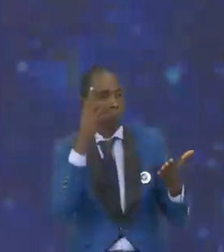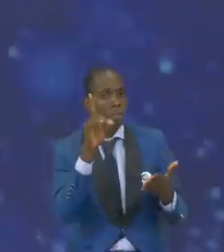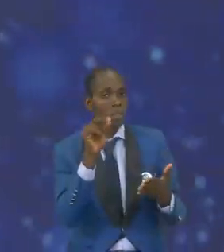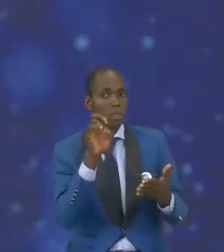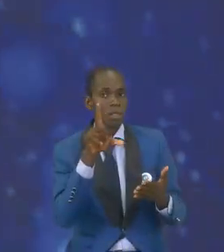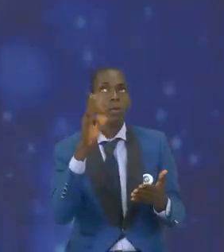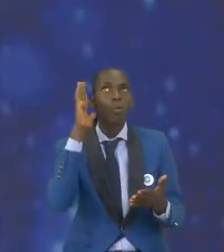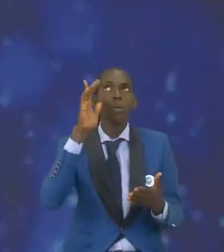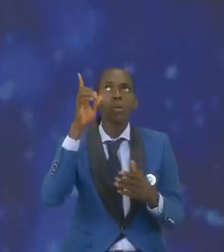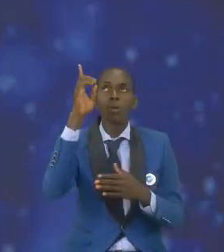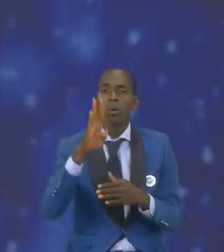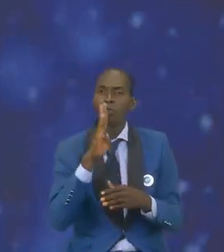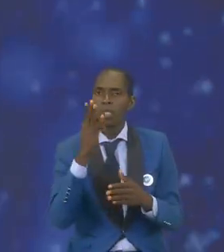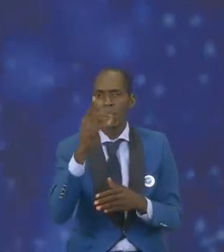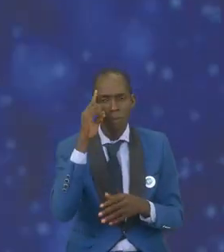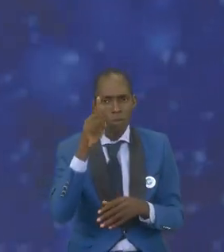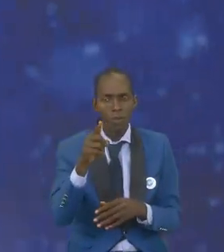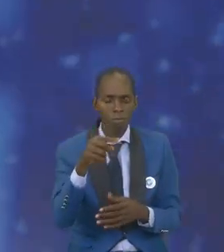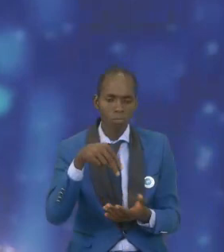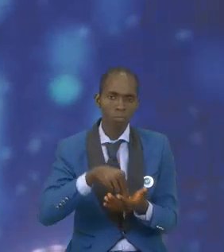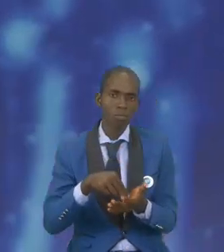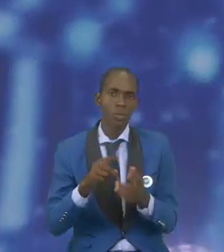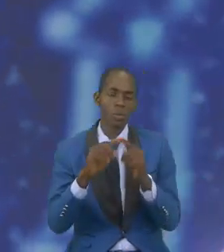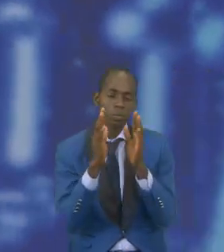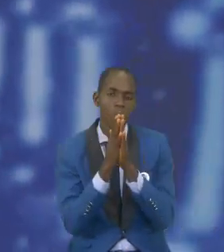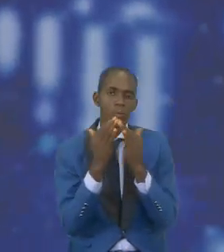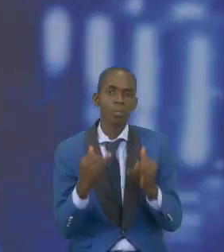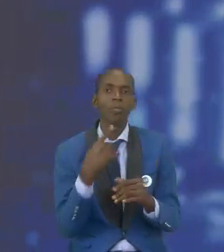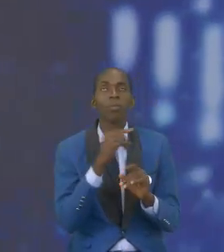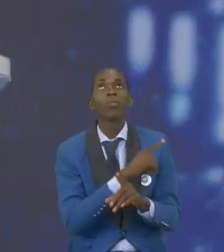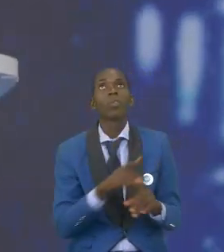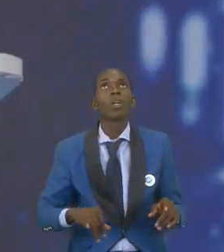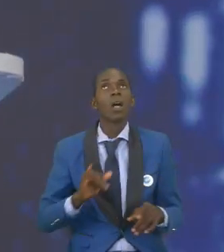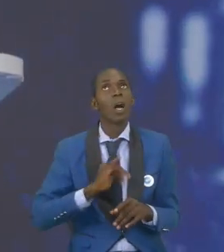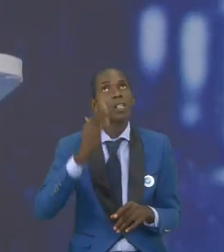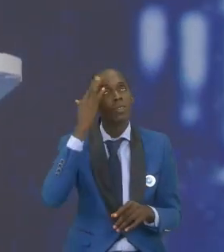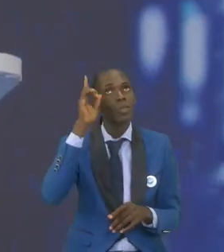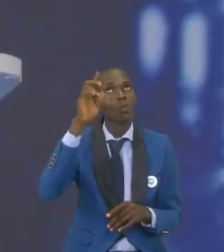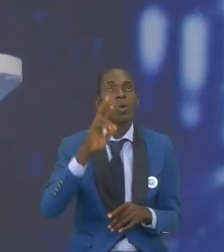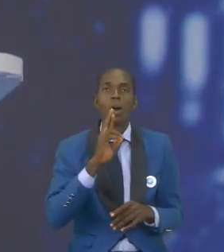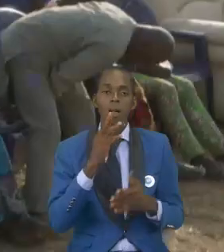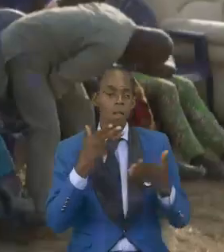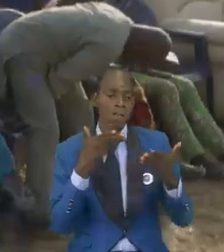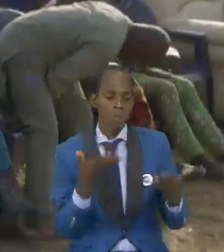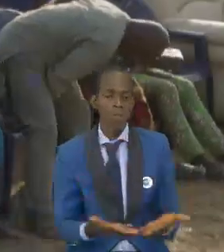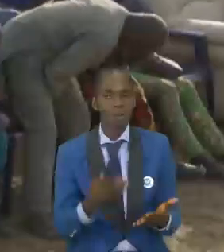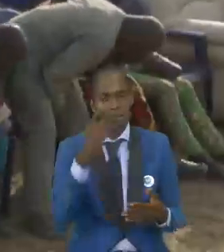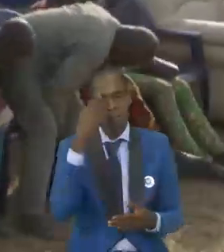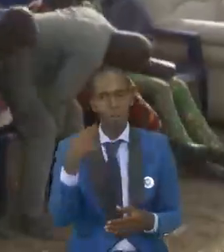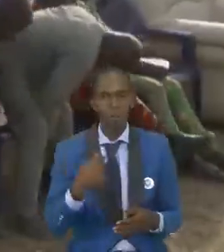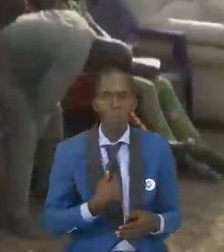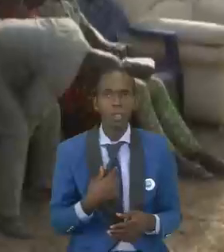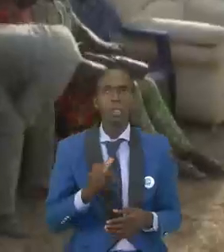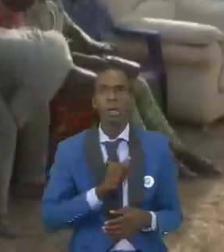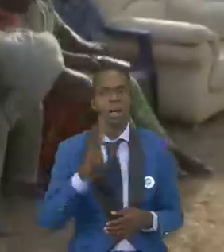for you? Stand up and tell the Lord, Lord, I know you are there. You are there for me. I will not